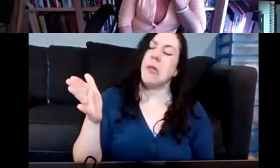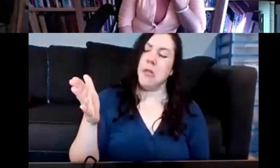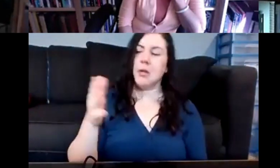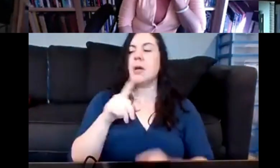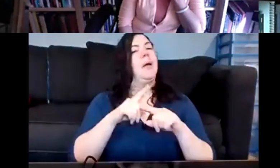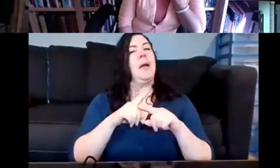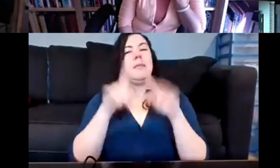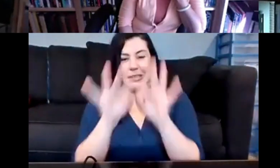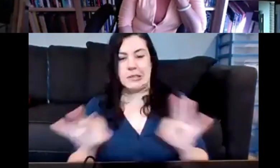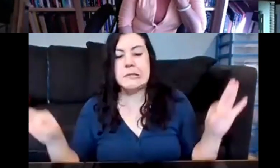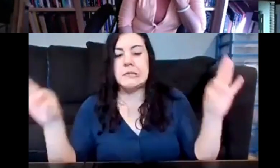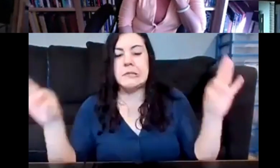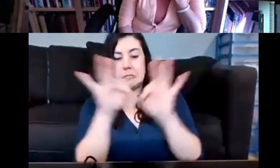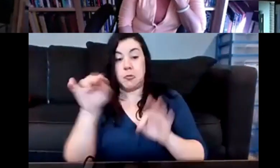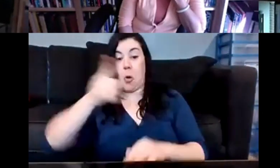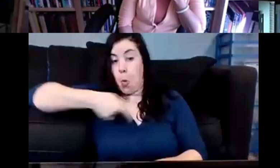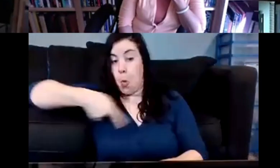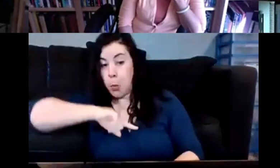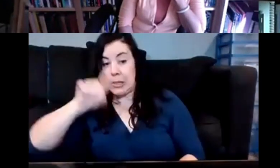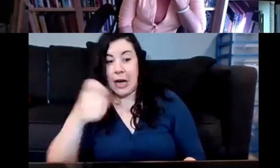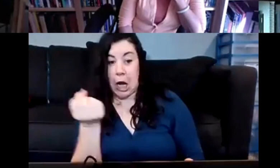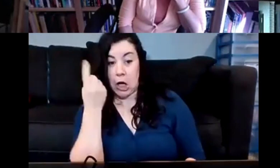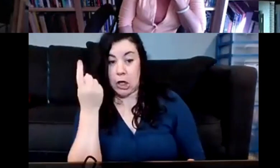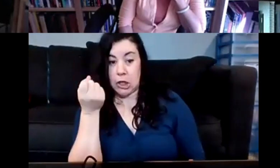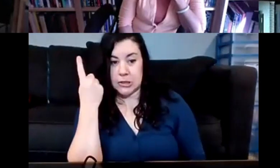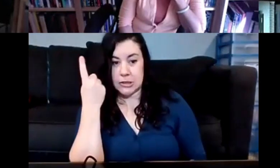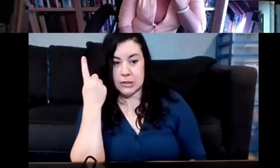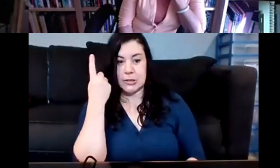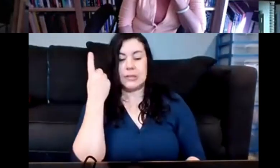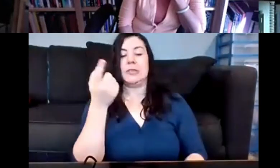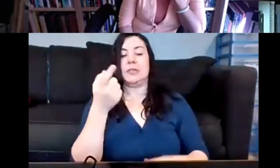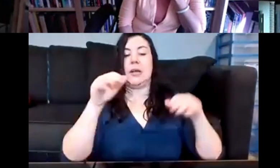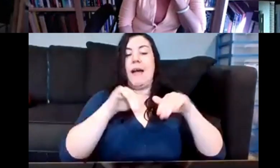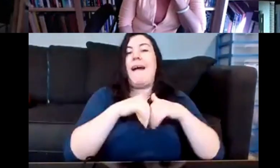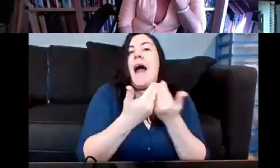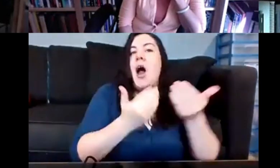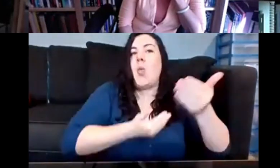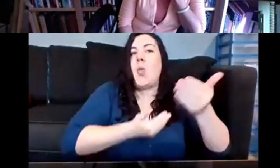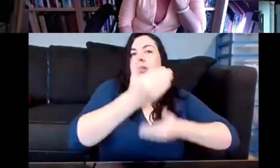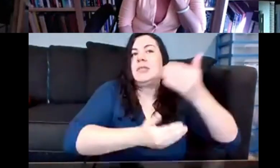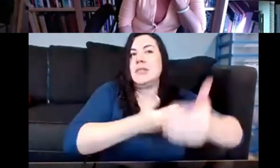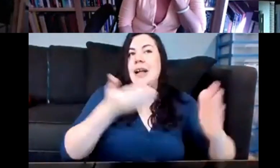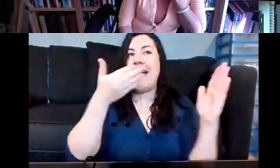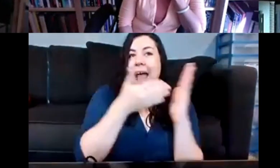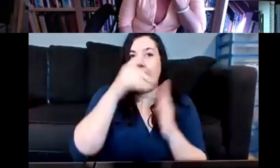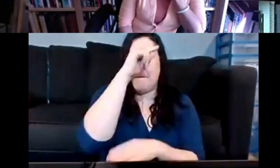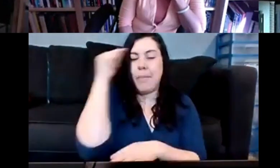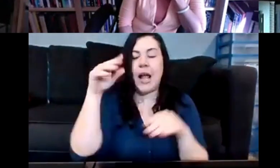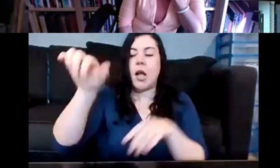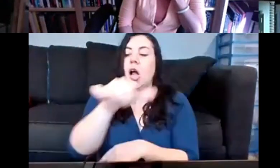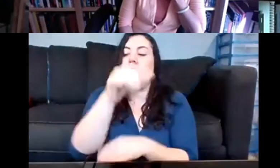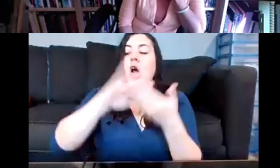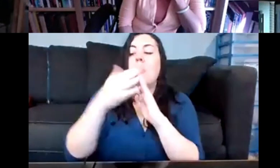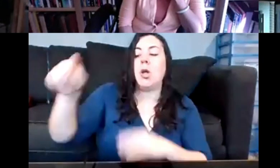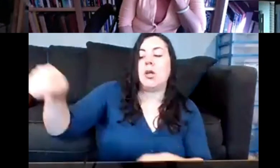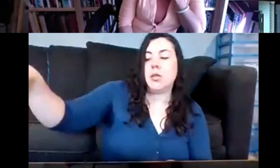It's important for us to understand how we can also carry forth anti-Blackness against other communities, because I imagine that